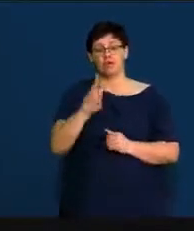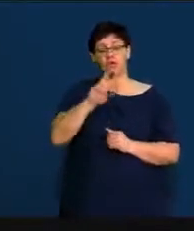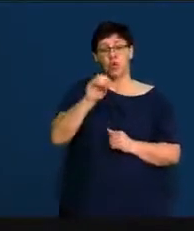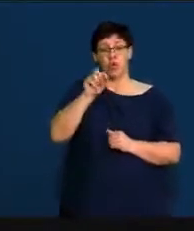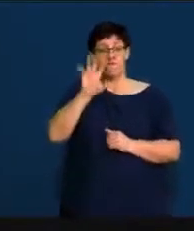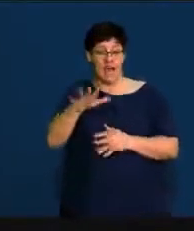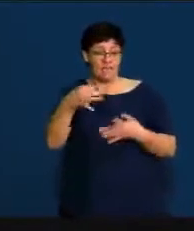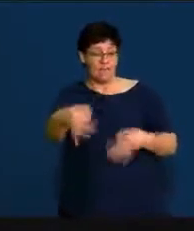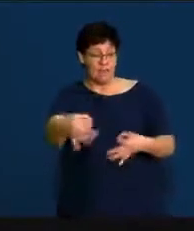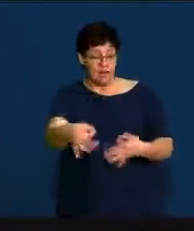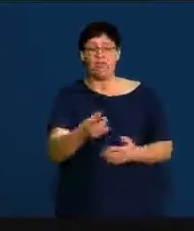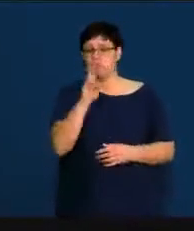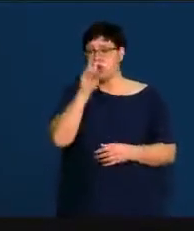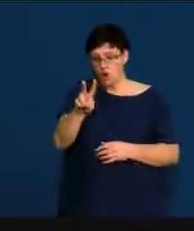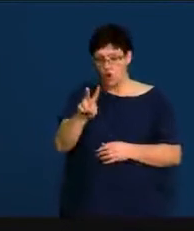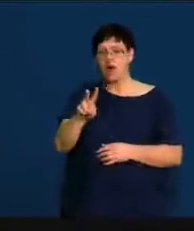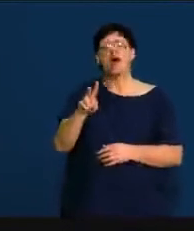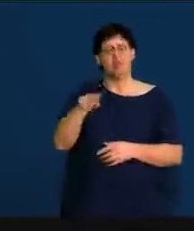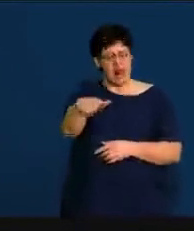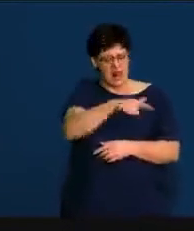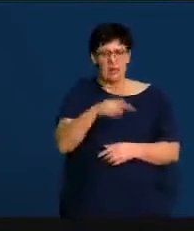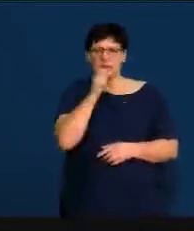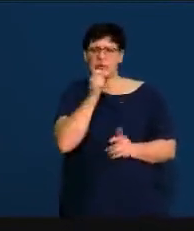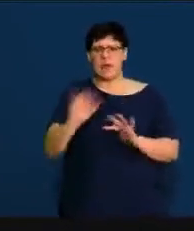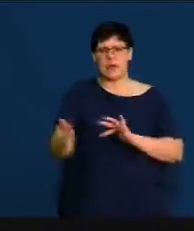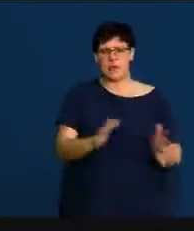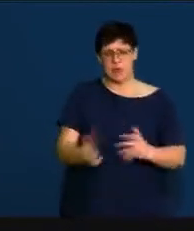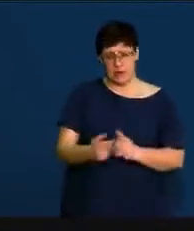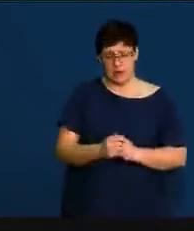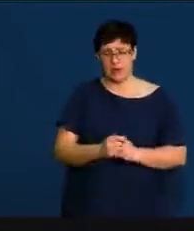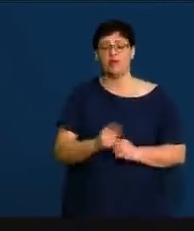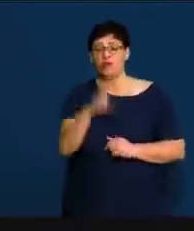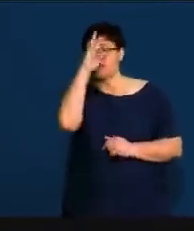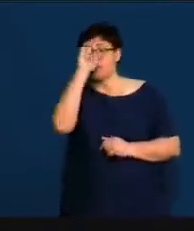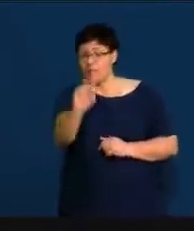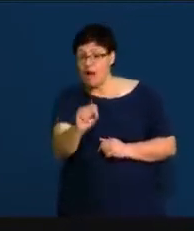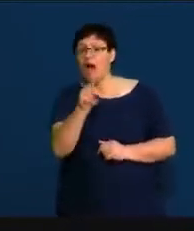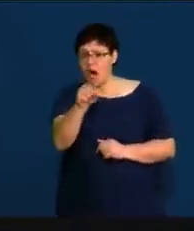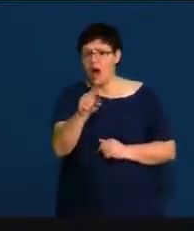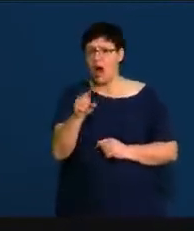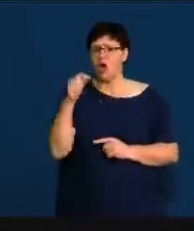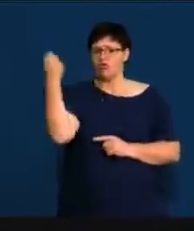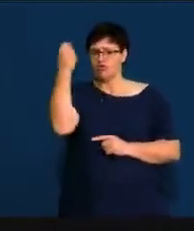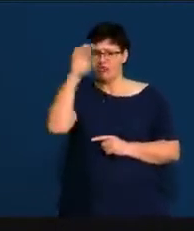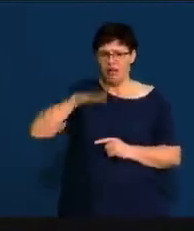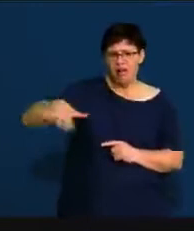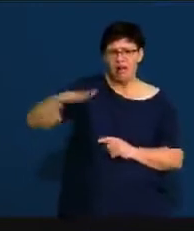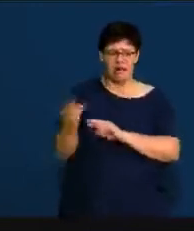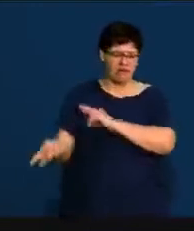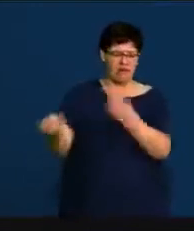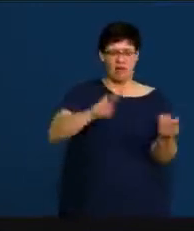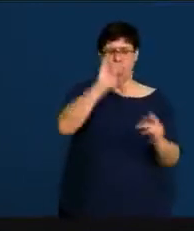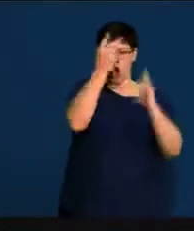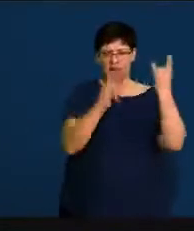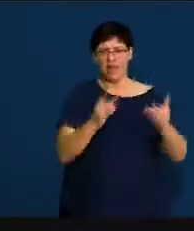2015 paper, we looked at land use again. And also remember that when you're talking to your rural-urban fringe, you are talking